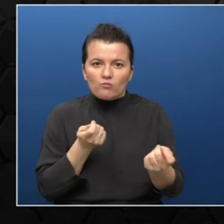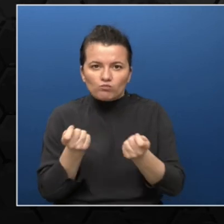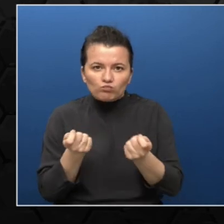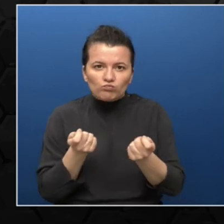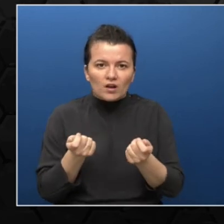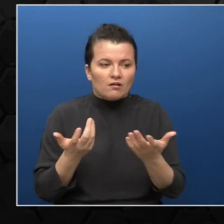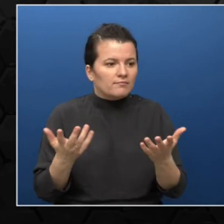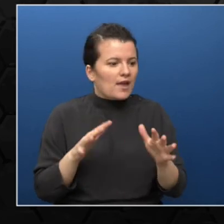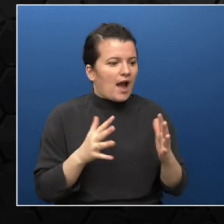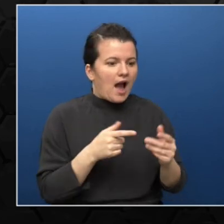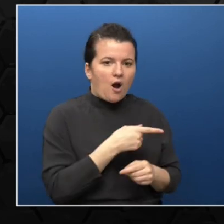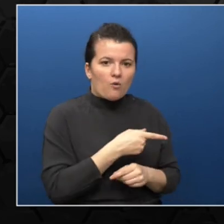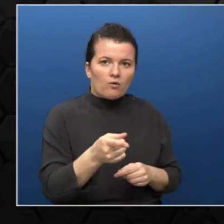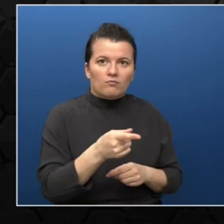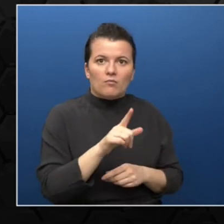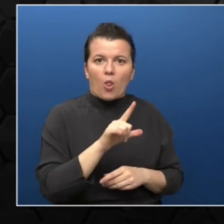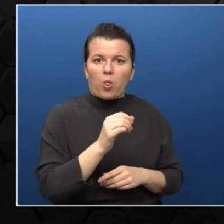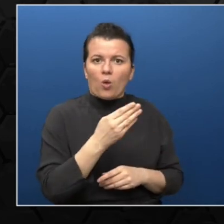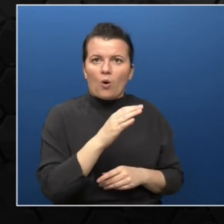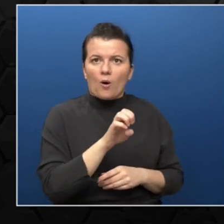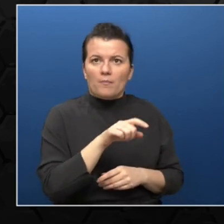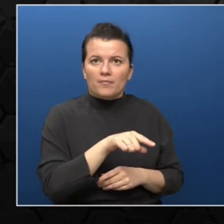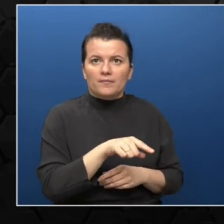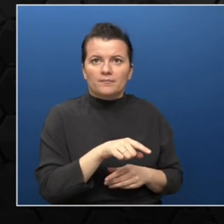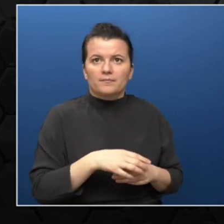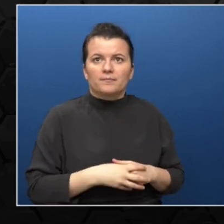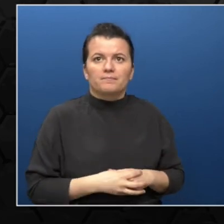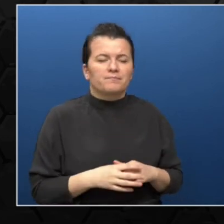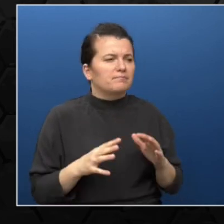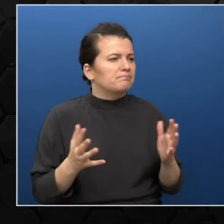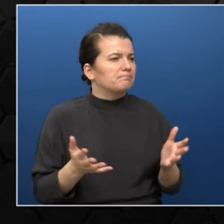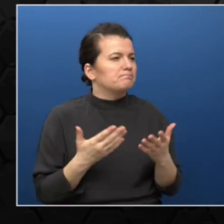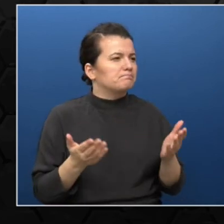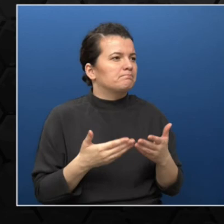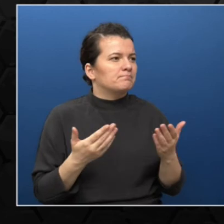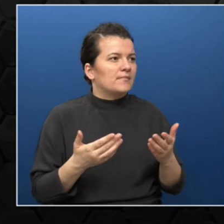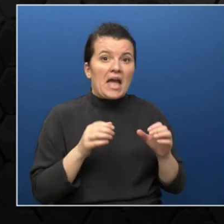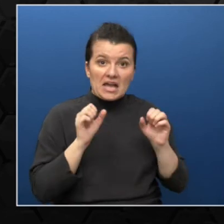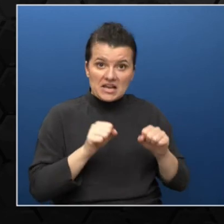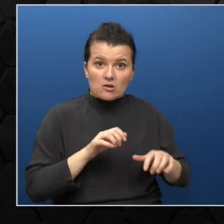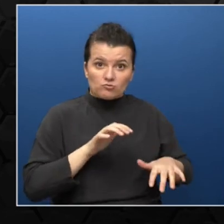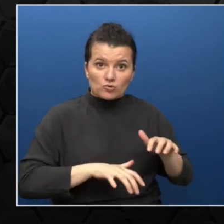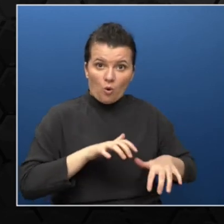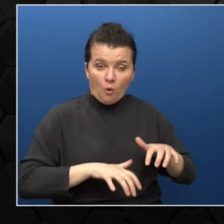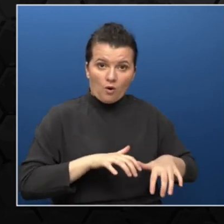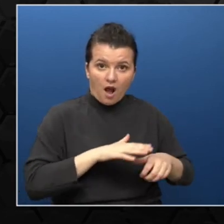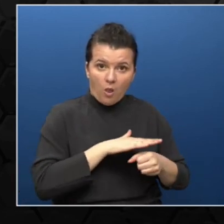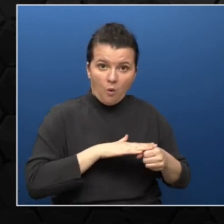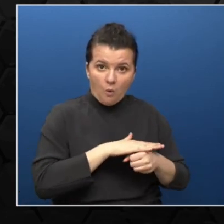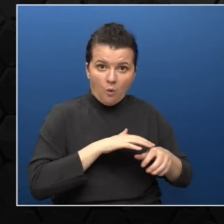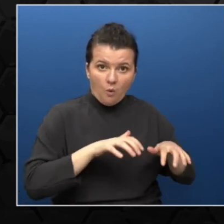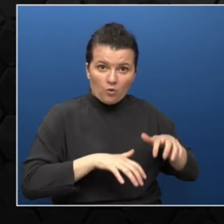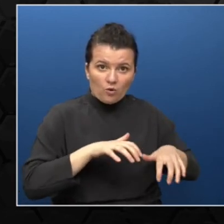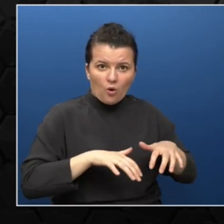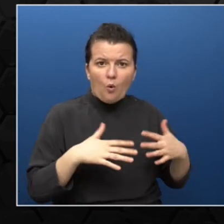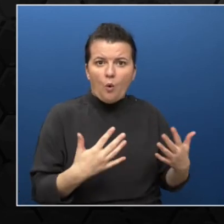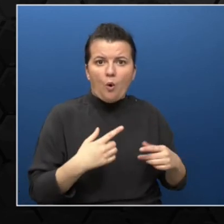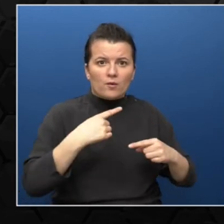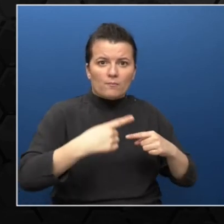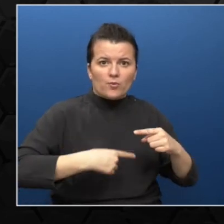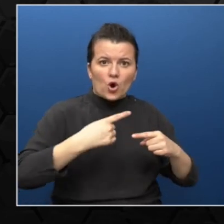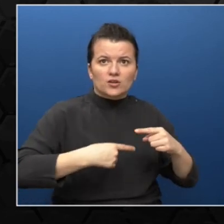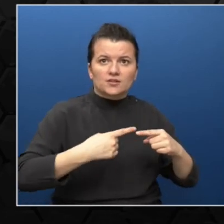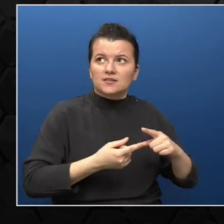like gonna be can it like work on like the local system, or does it like the processing requires in like some